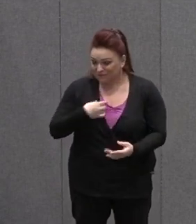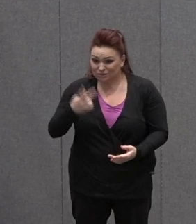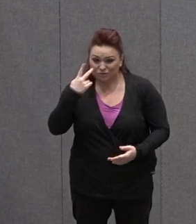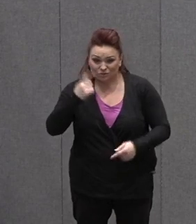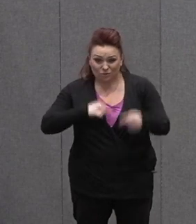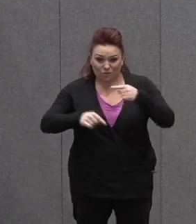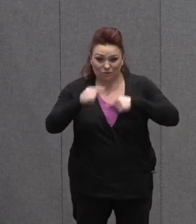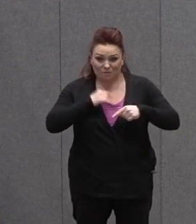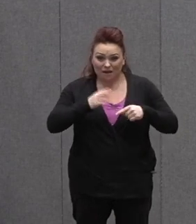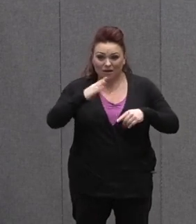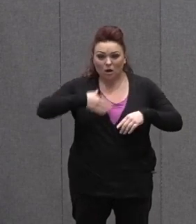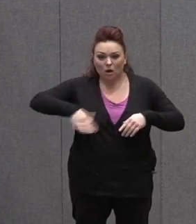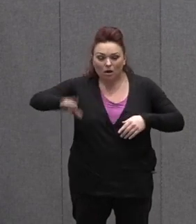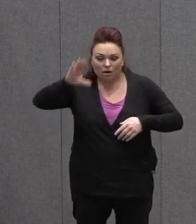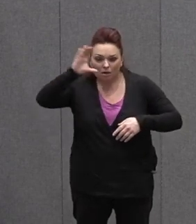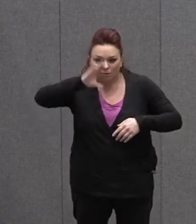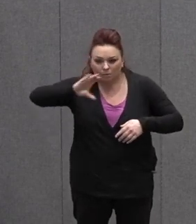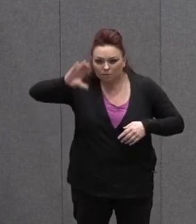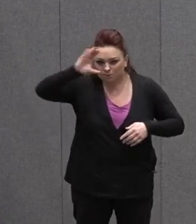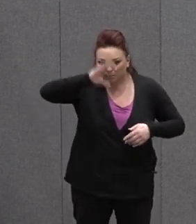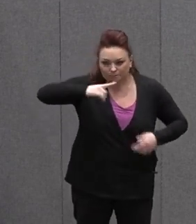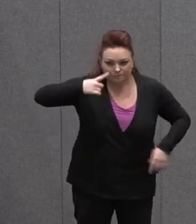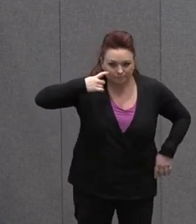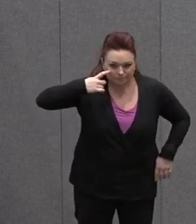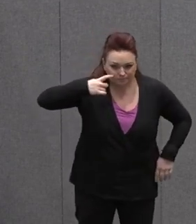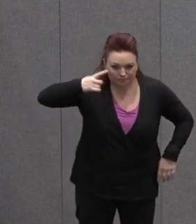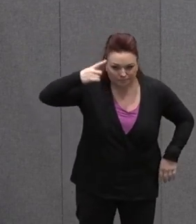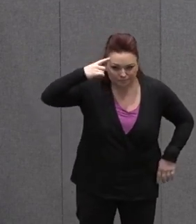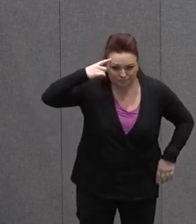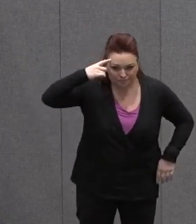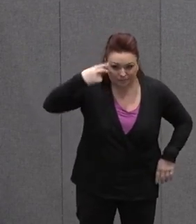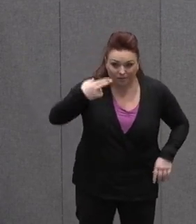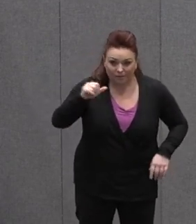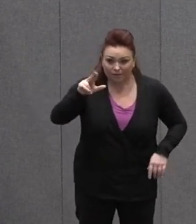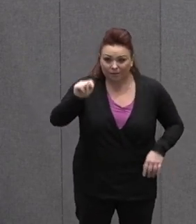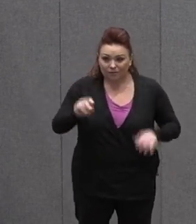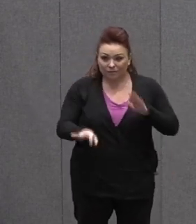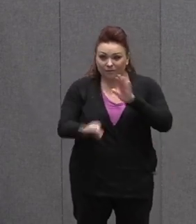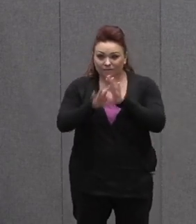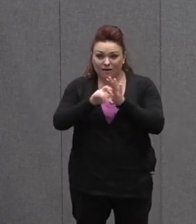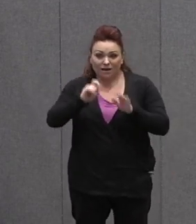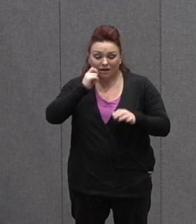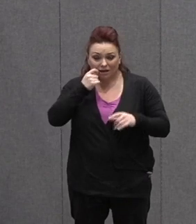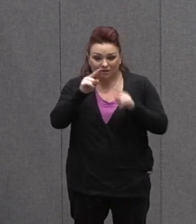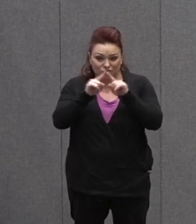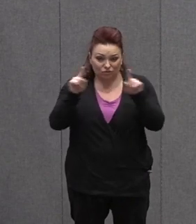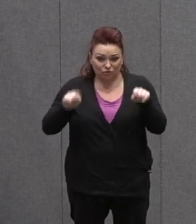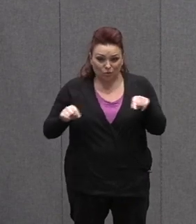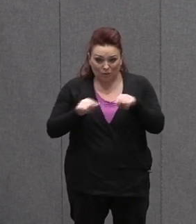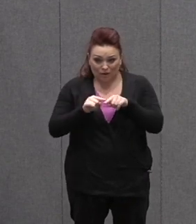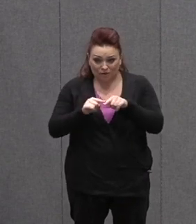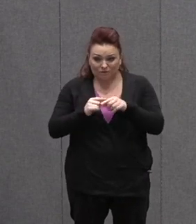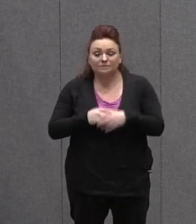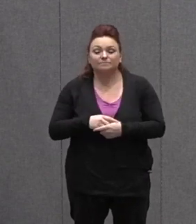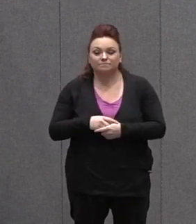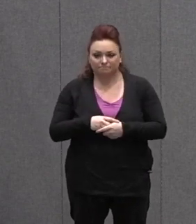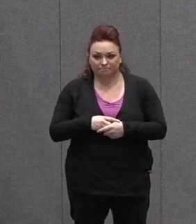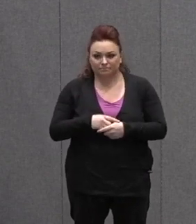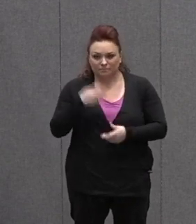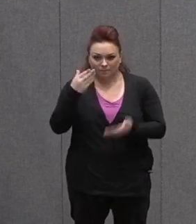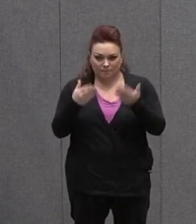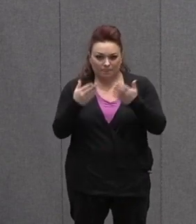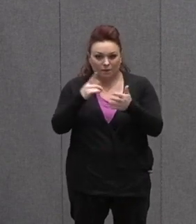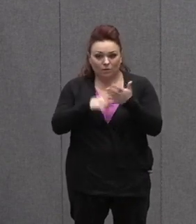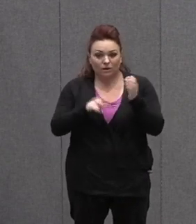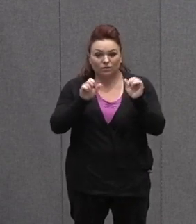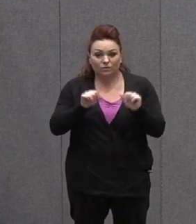go back on your super sneaky spy hunt and find some cool squares. Maybe